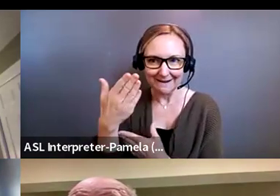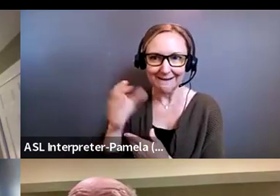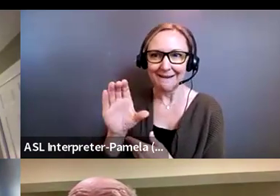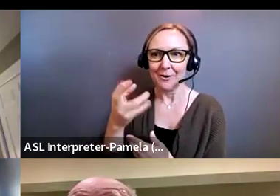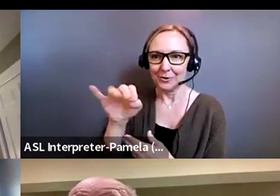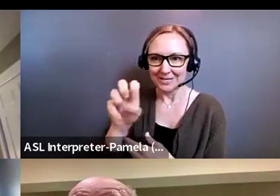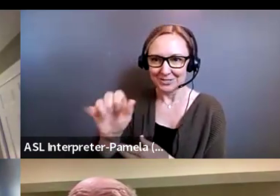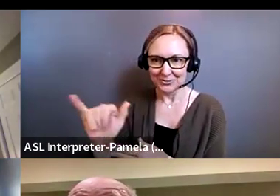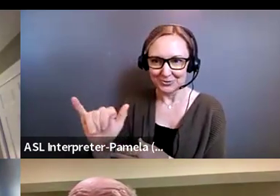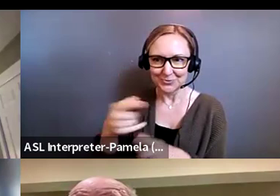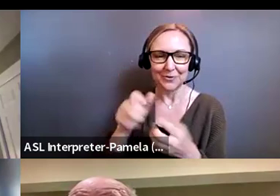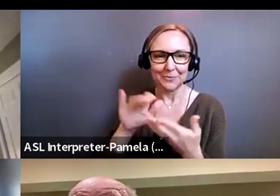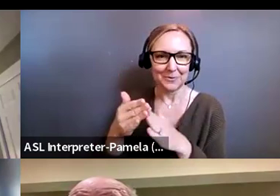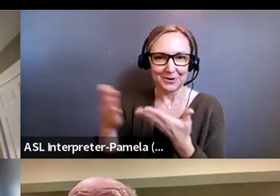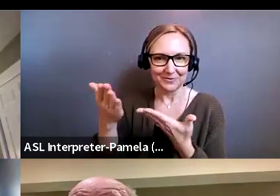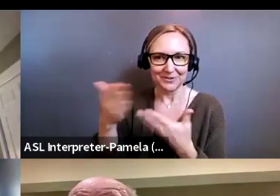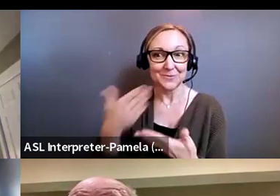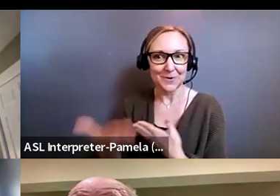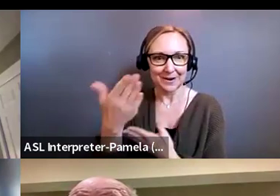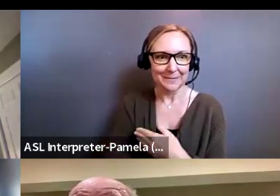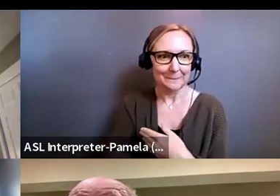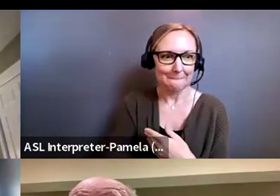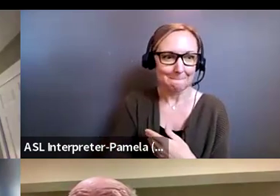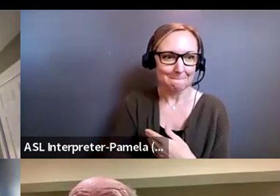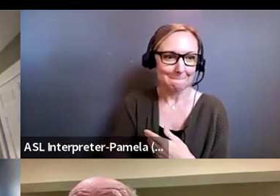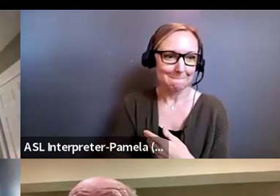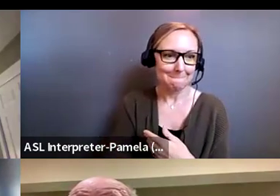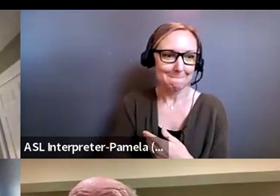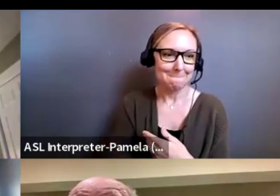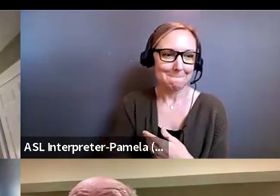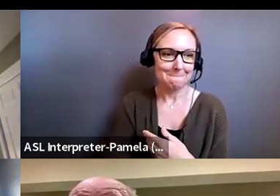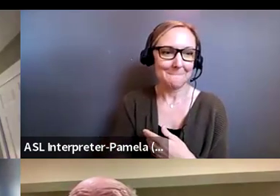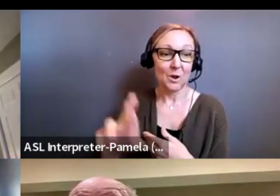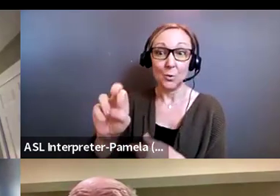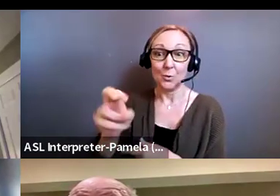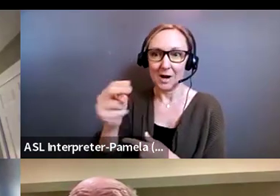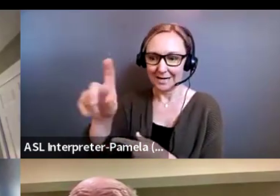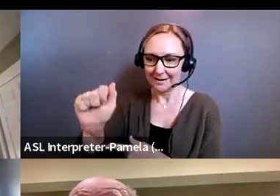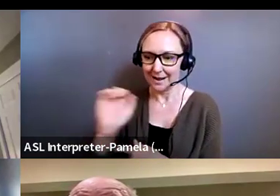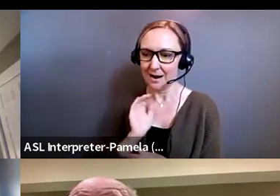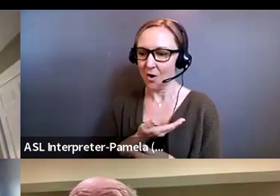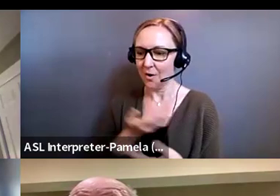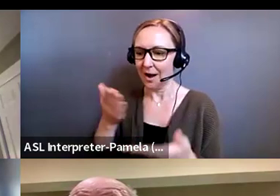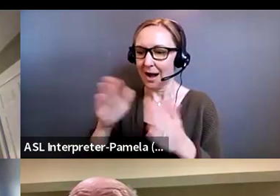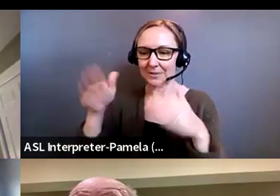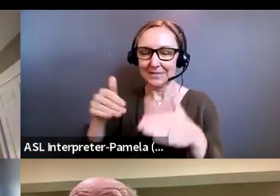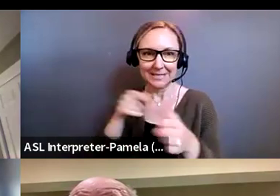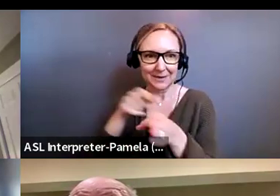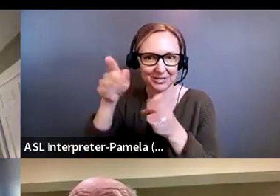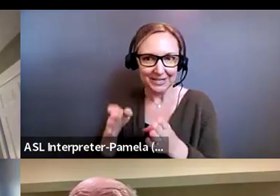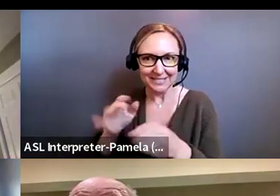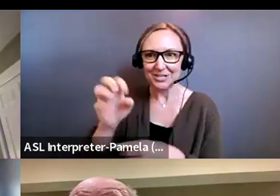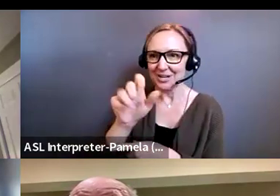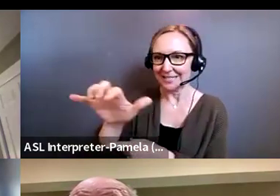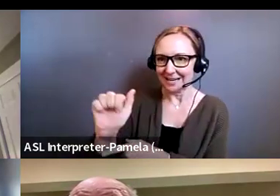as well from Community Services. Good morning. Rhonda, our housing specialist. We've got Jessica and my